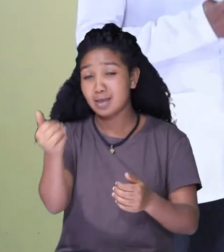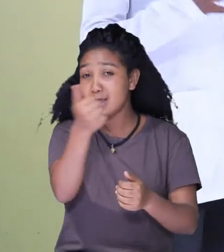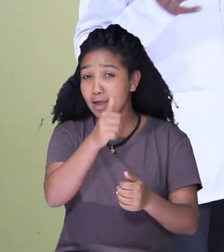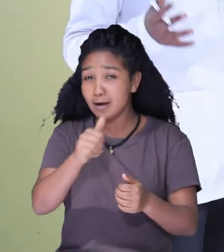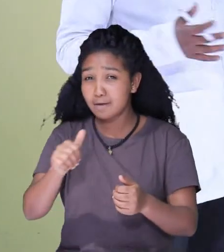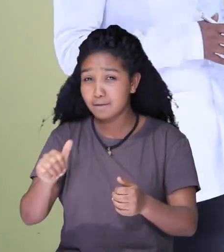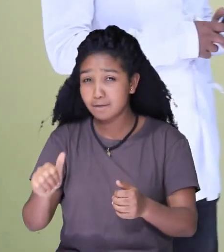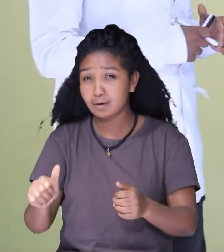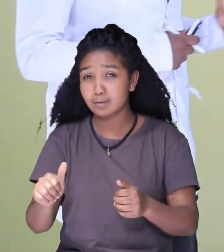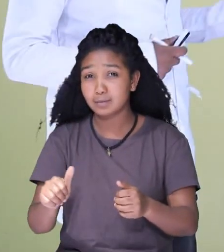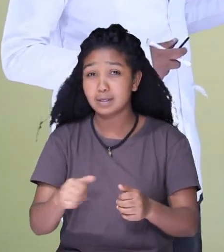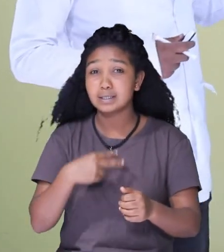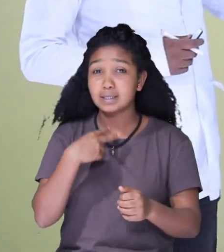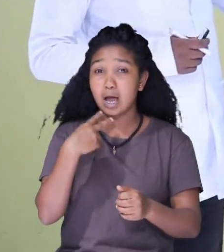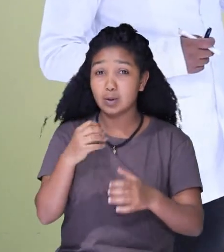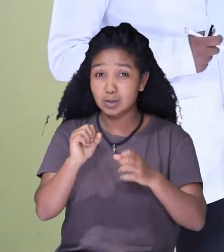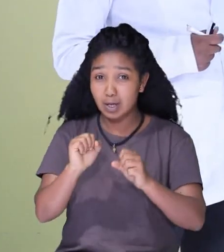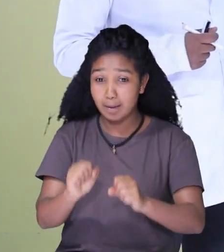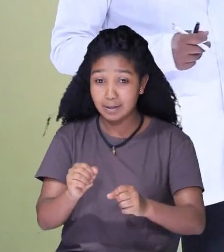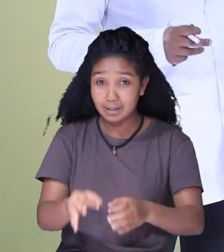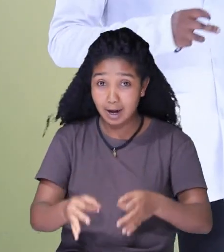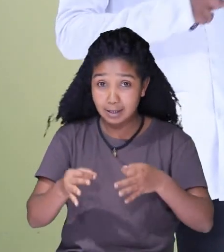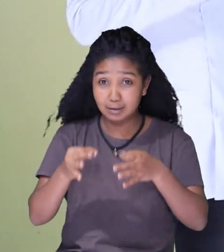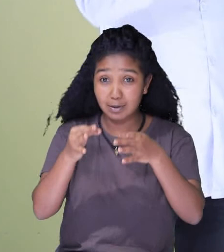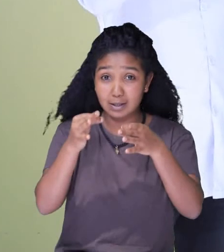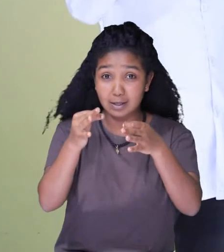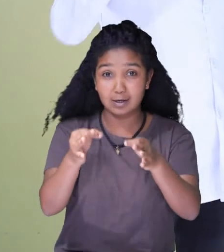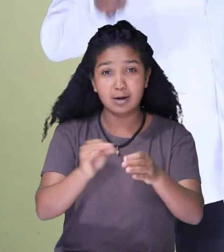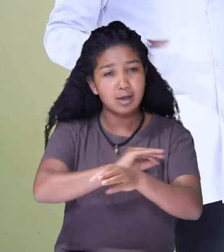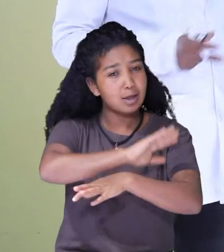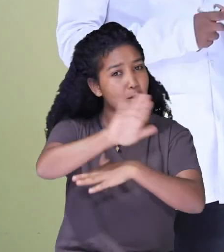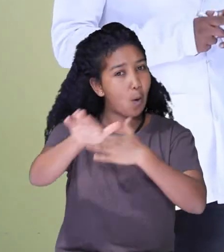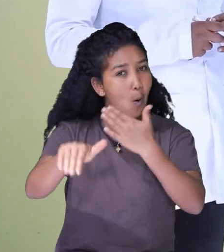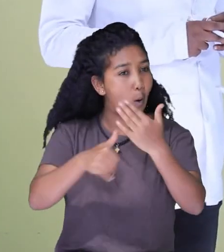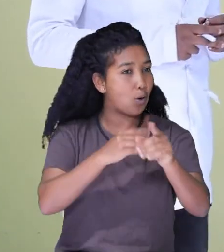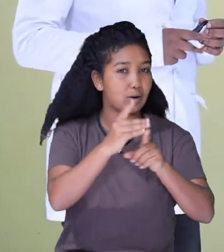Every sounds can be transmitted in all